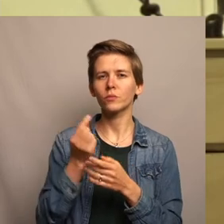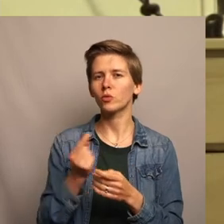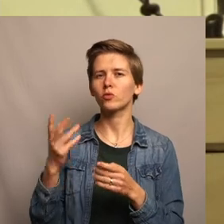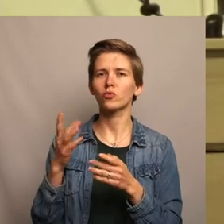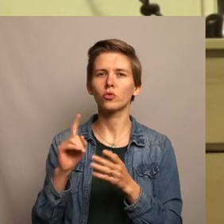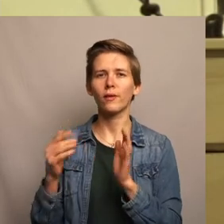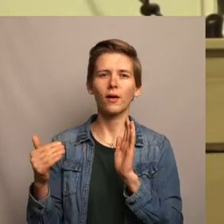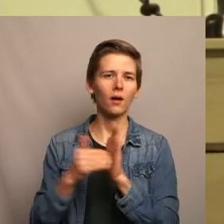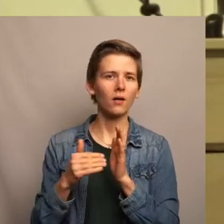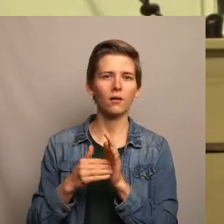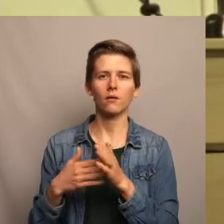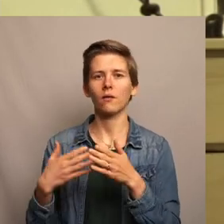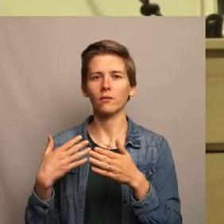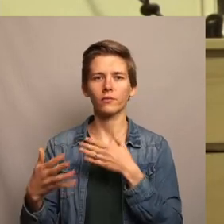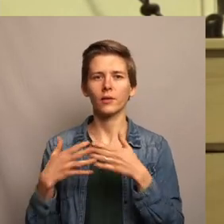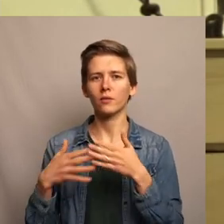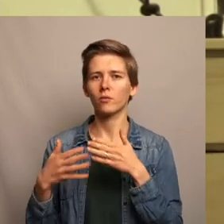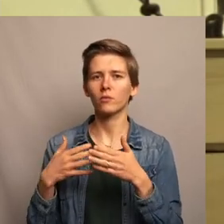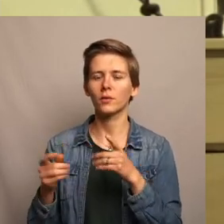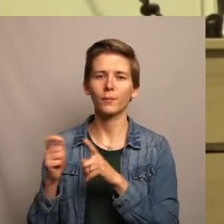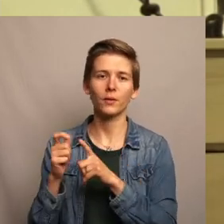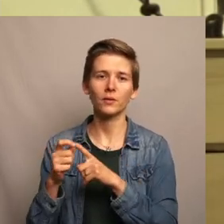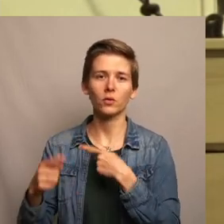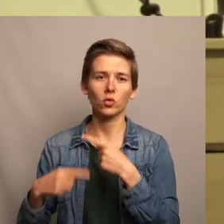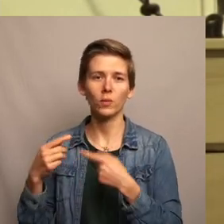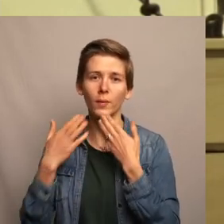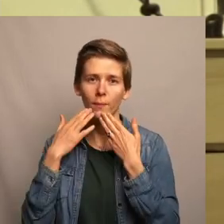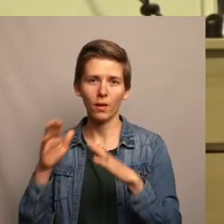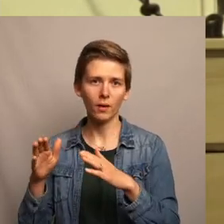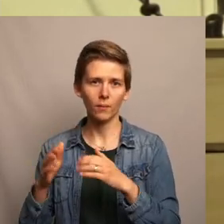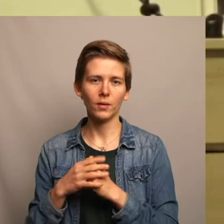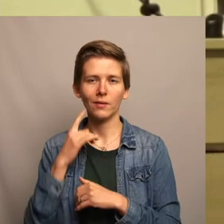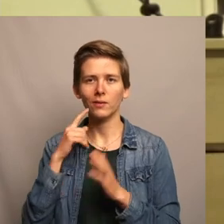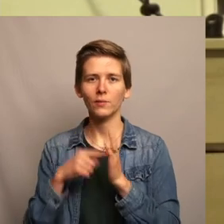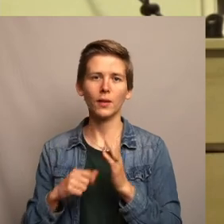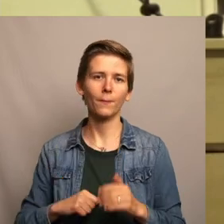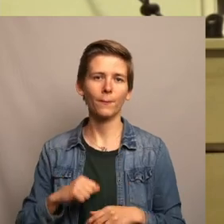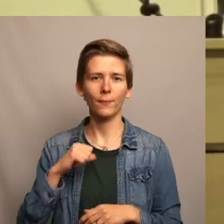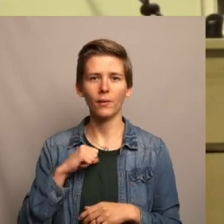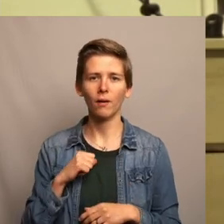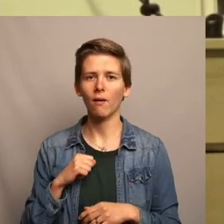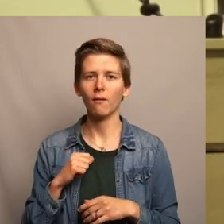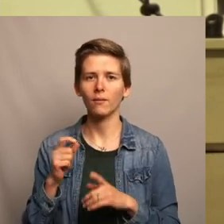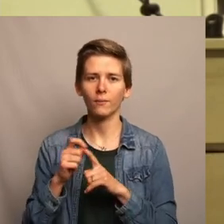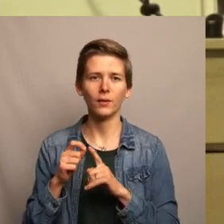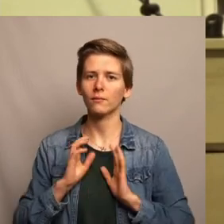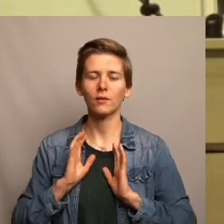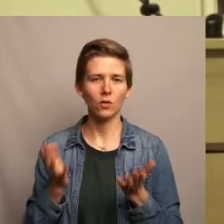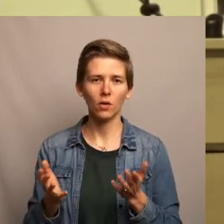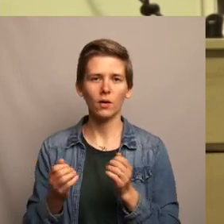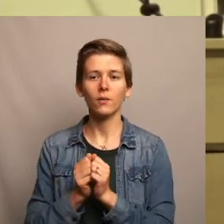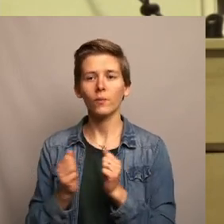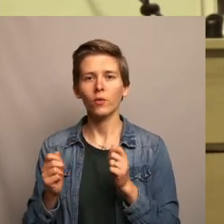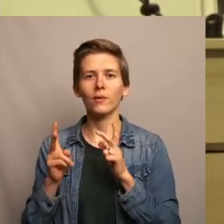For instance, we don't have a pride, but there's also not need. The community echoes that there isn't a need for the pride the same